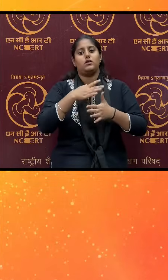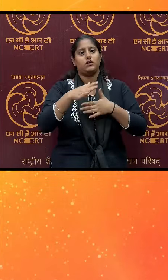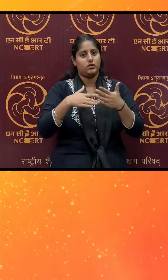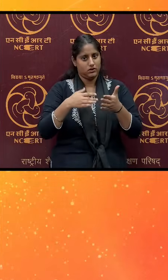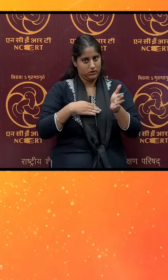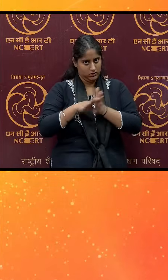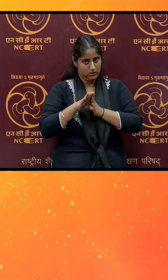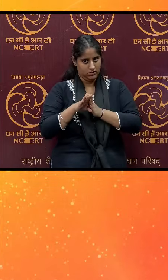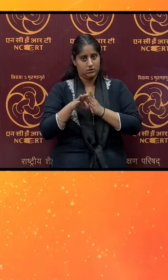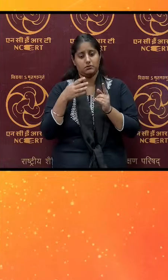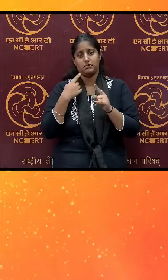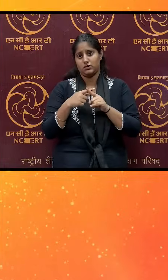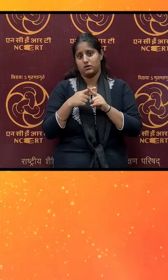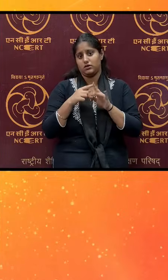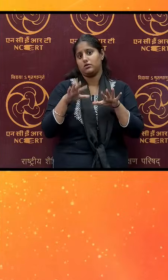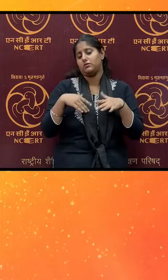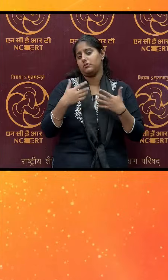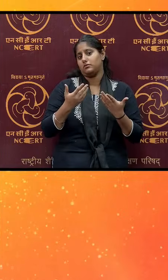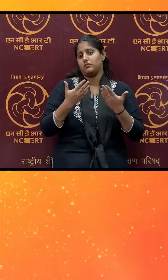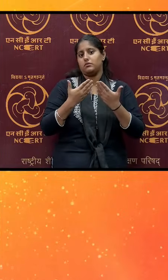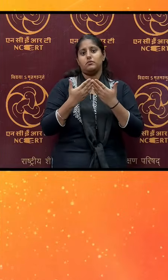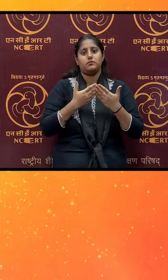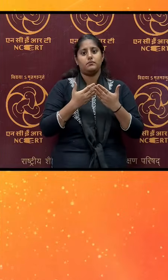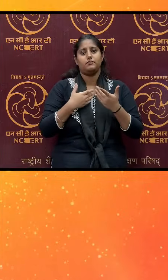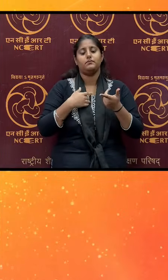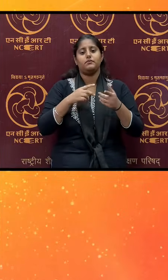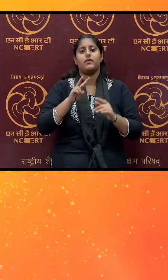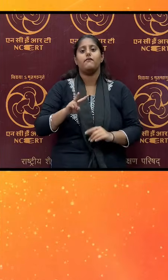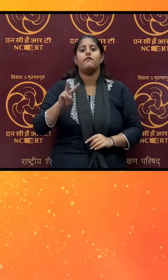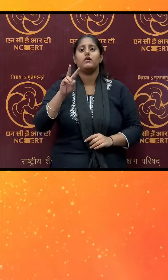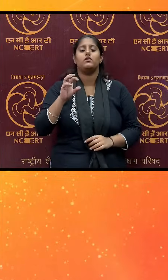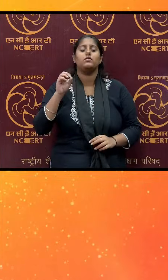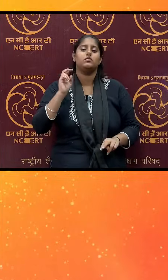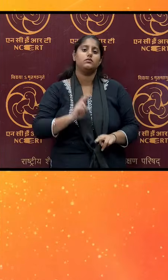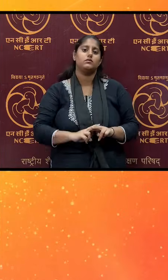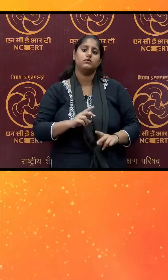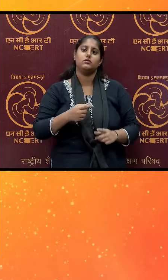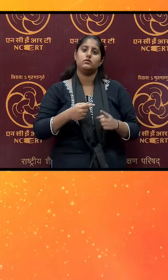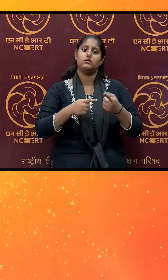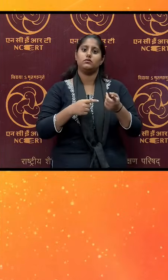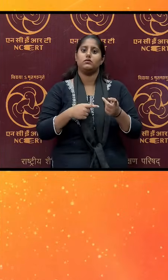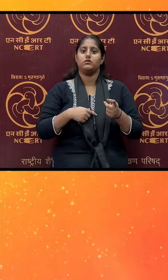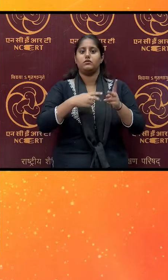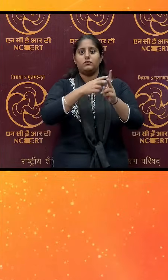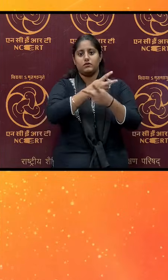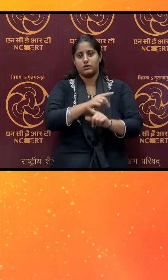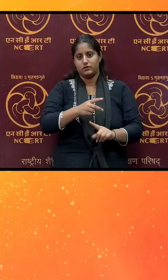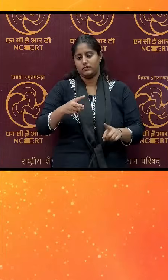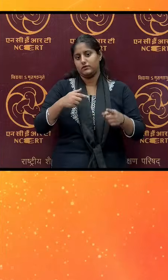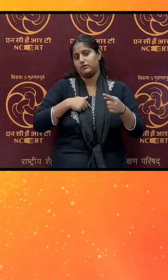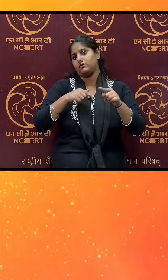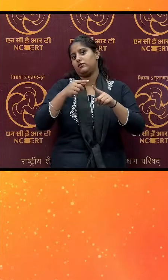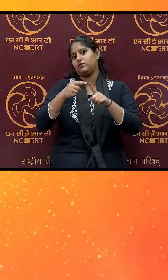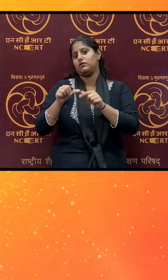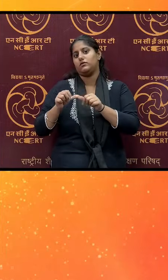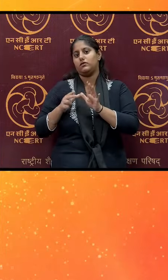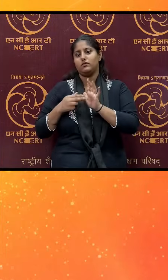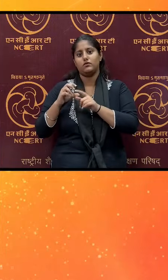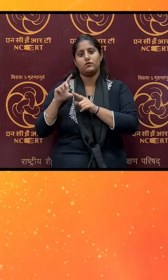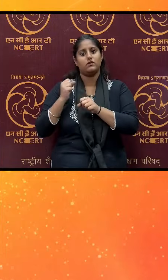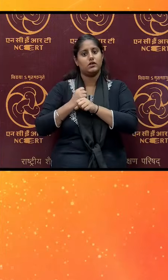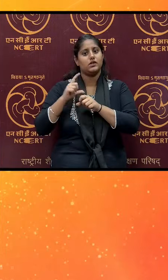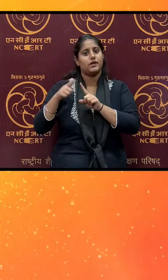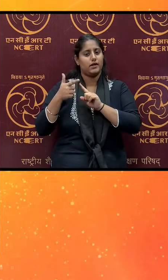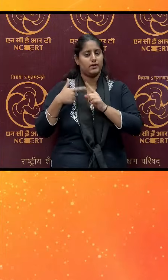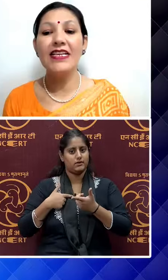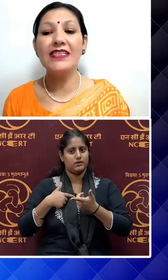this. Then we will study about the values of T ratios for different standard angles. And what these standard